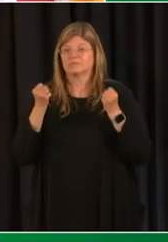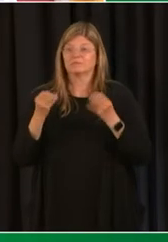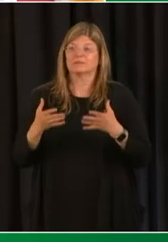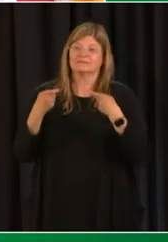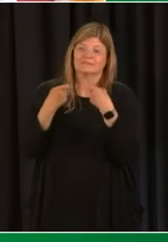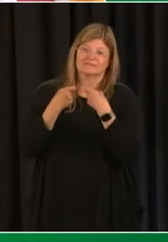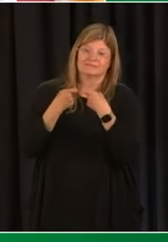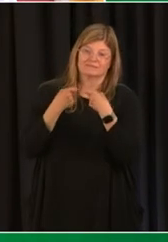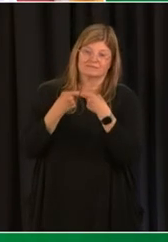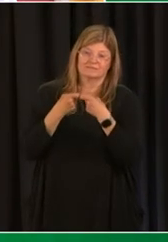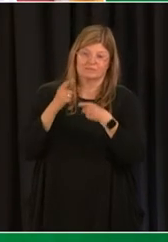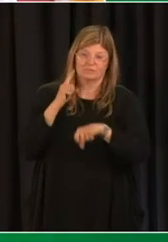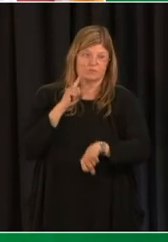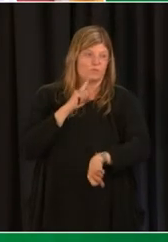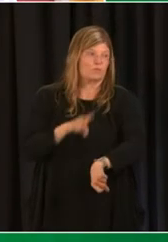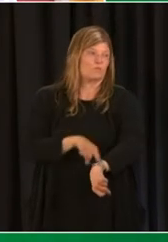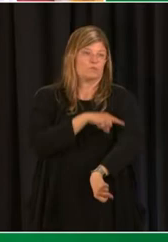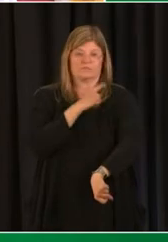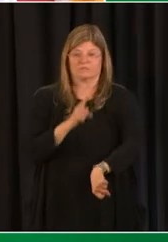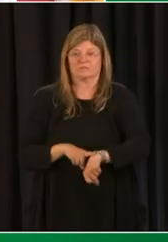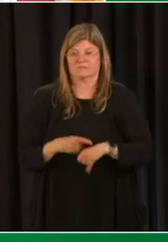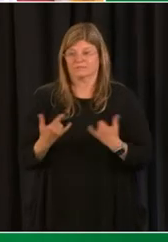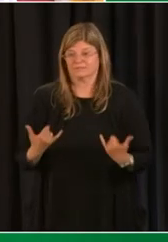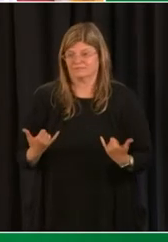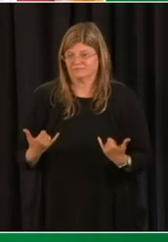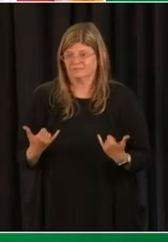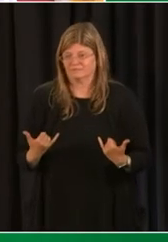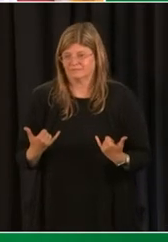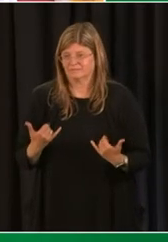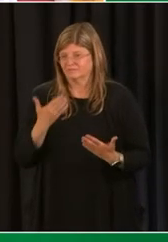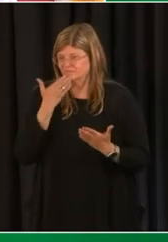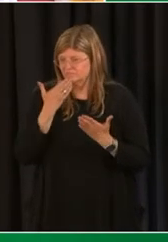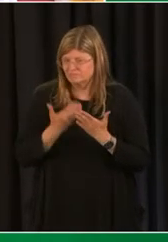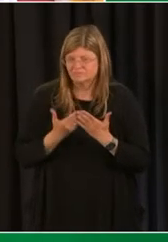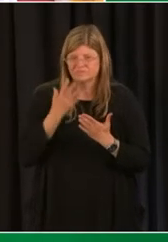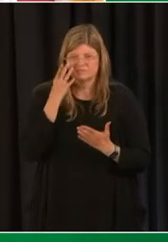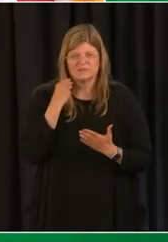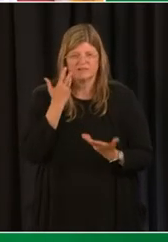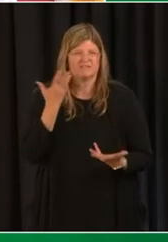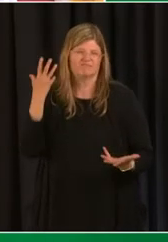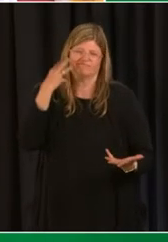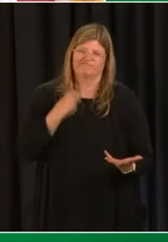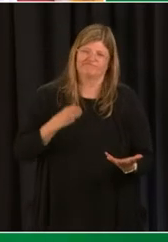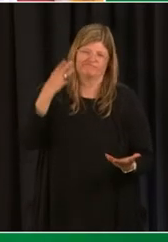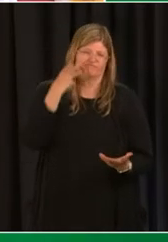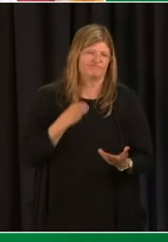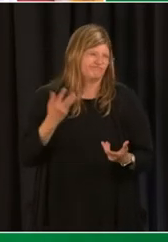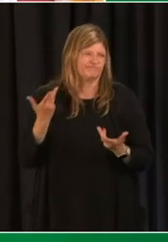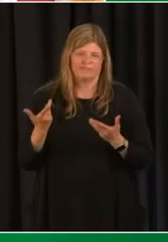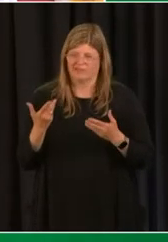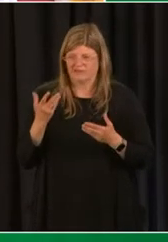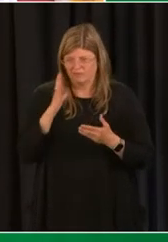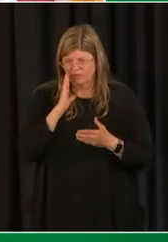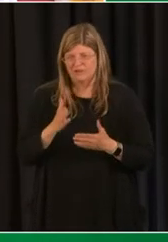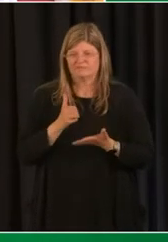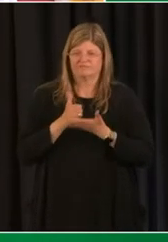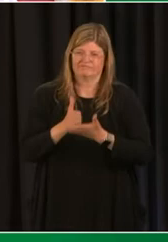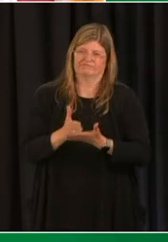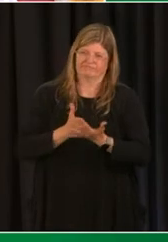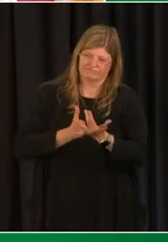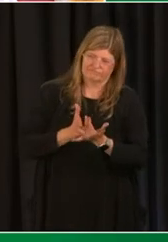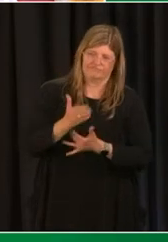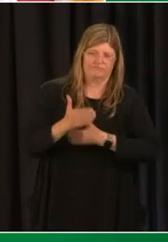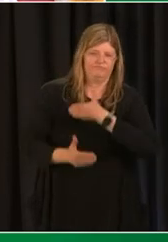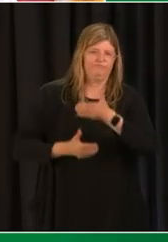utilities in the city for a long time now. So we are well versed in terms of certainly helping folks, again, to navigate through that process, to put in